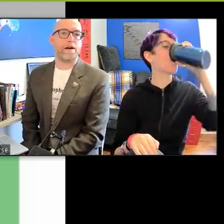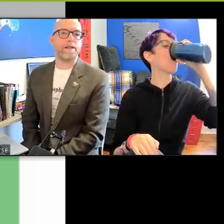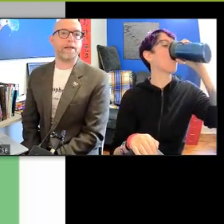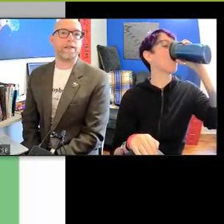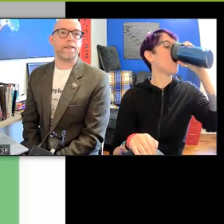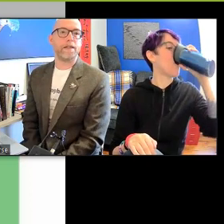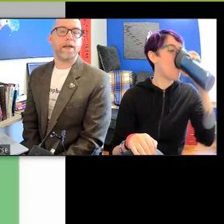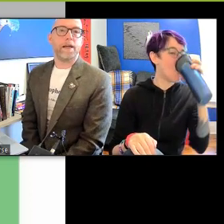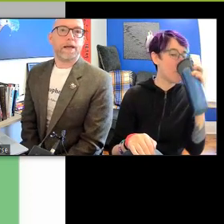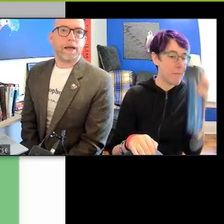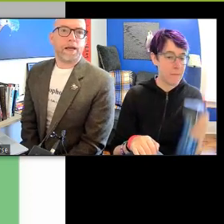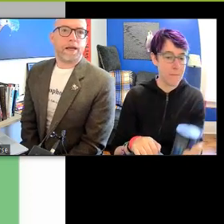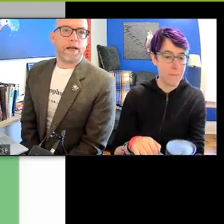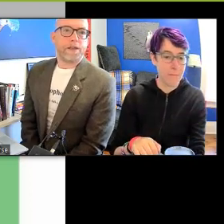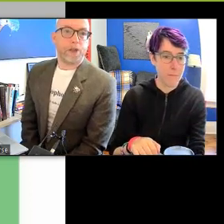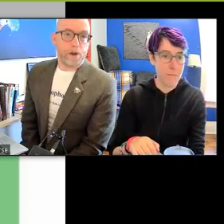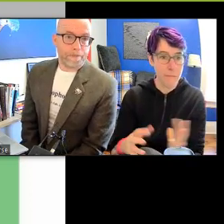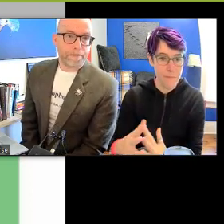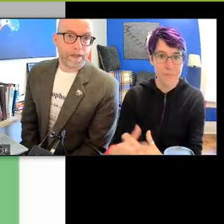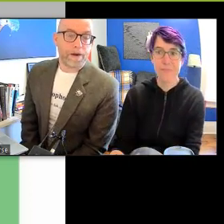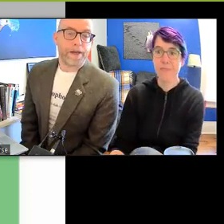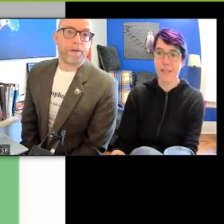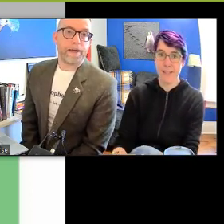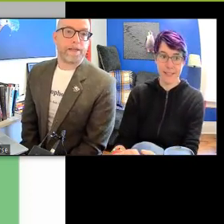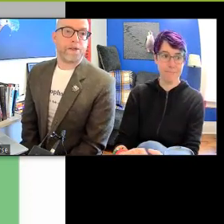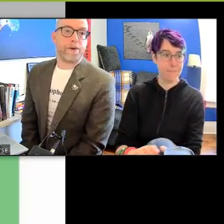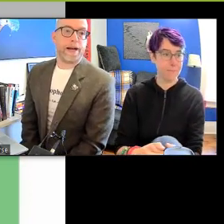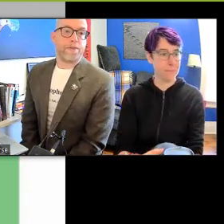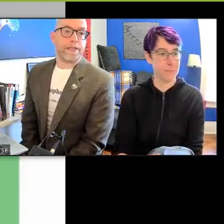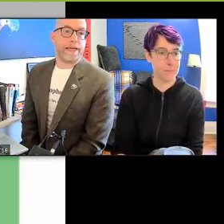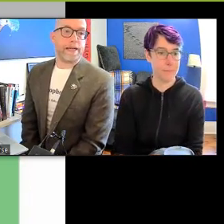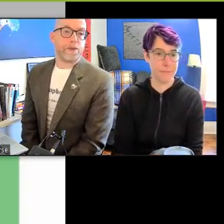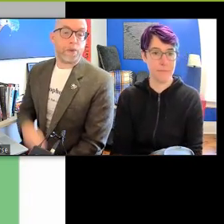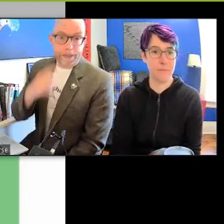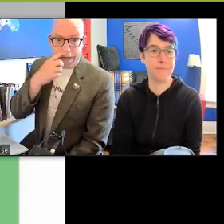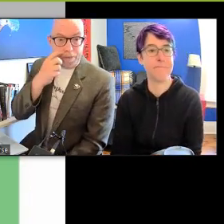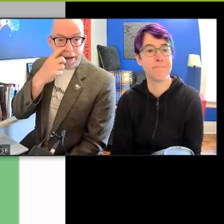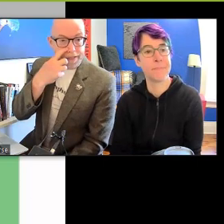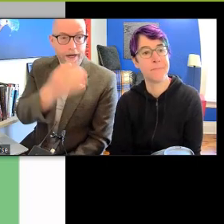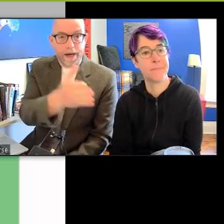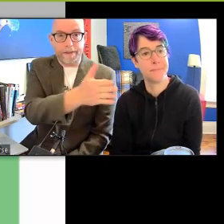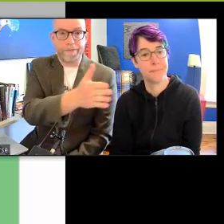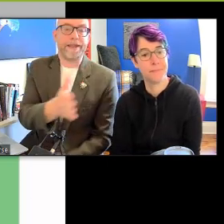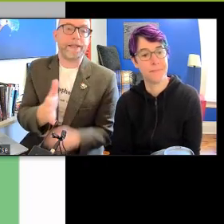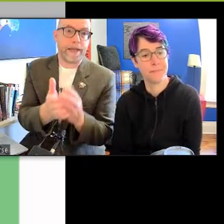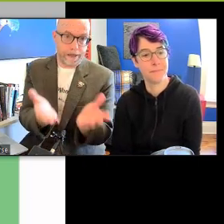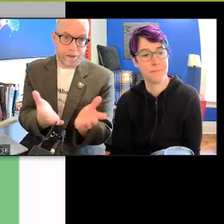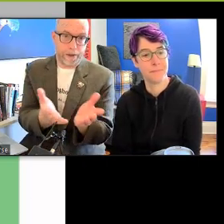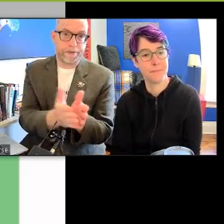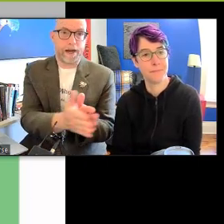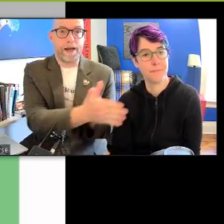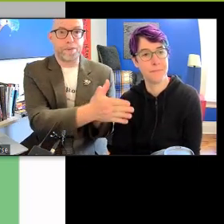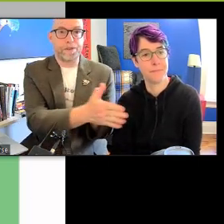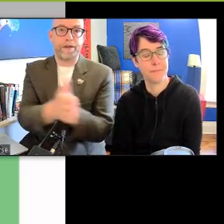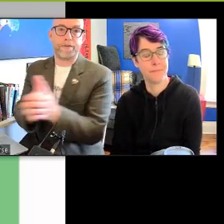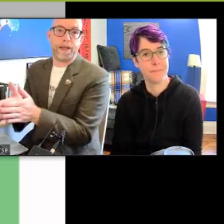is the context. So, are they related to elephants? Yes. So this time we have time, in this case, we